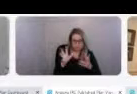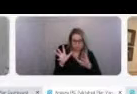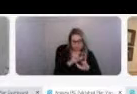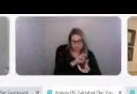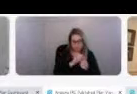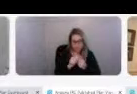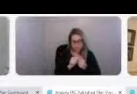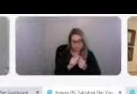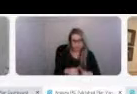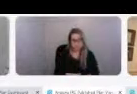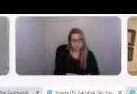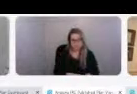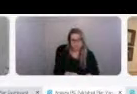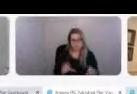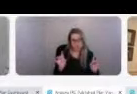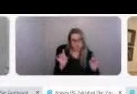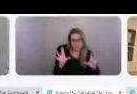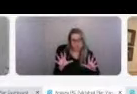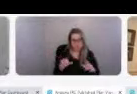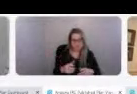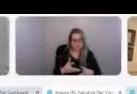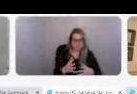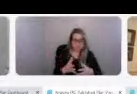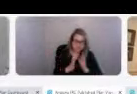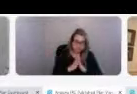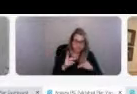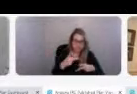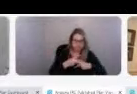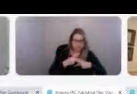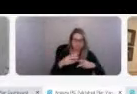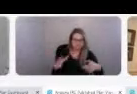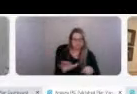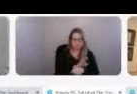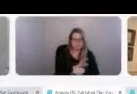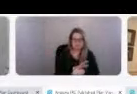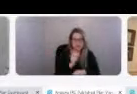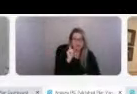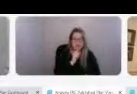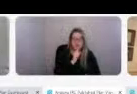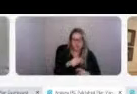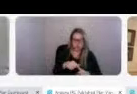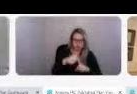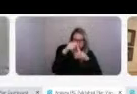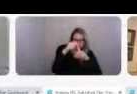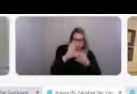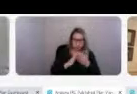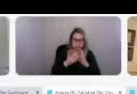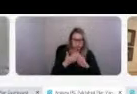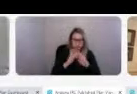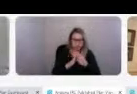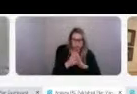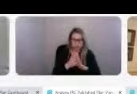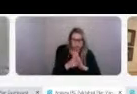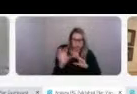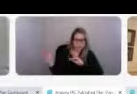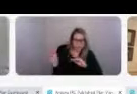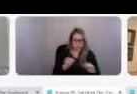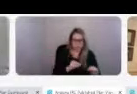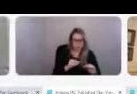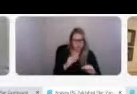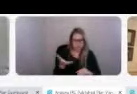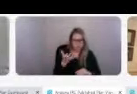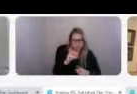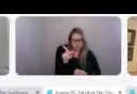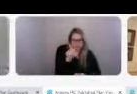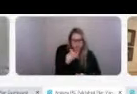me and i would ask you that you keep gilbert together gilbert is a unique community and we moved here for a very